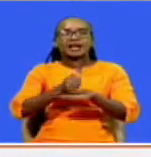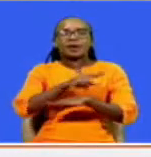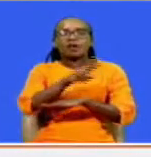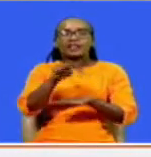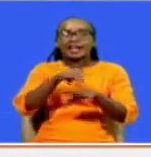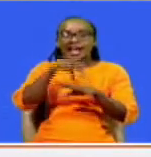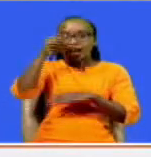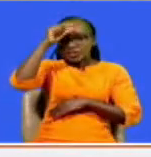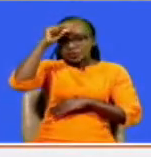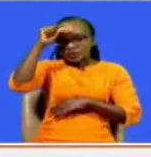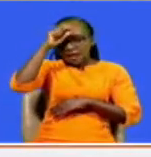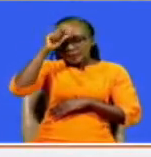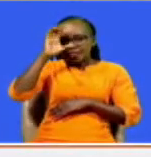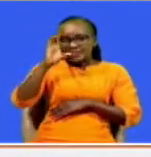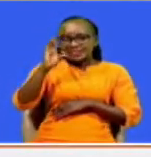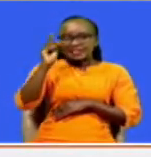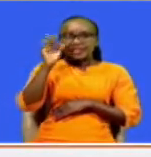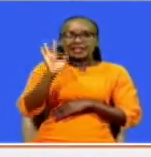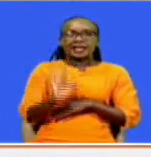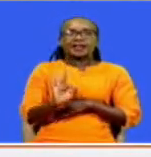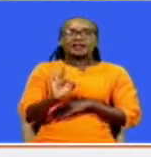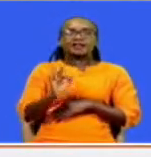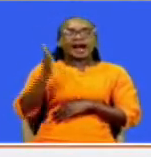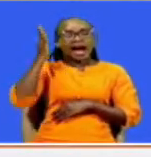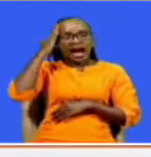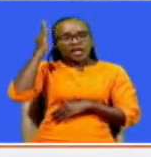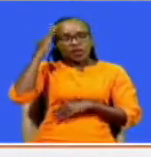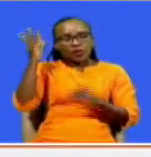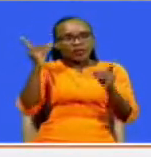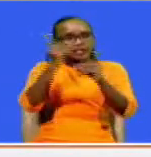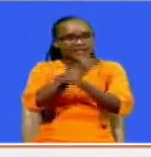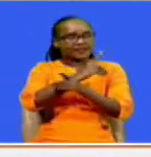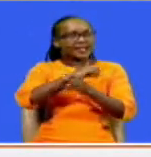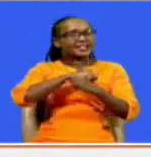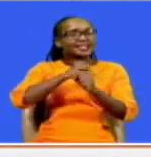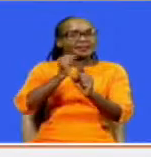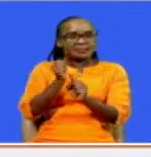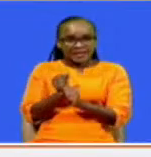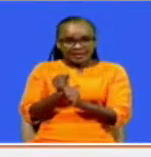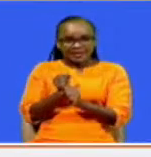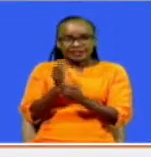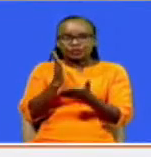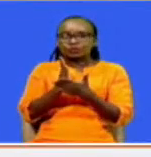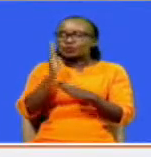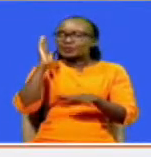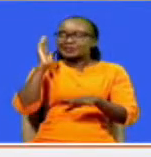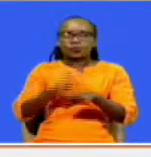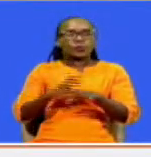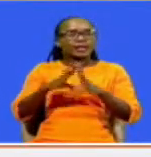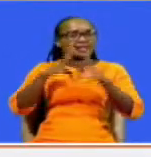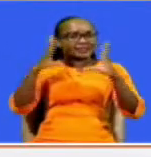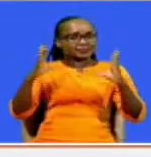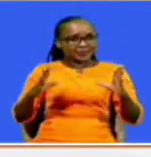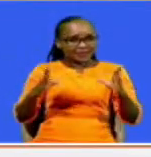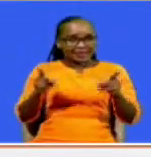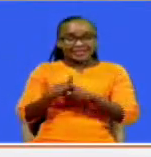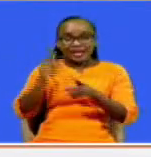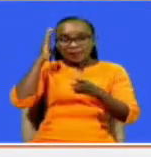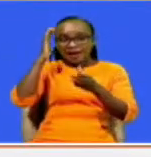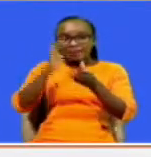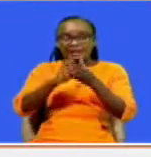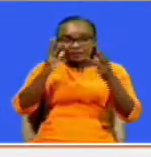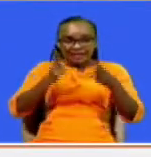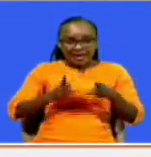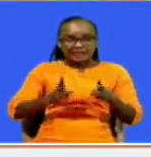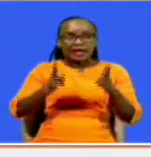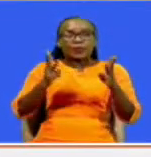national government CDF, I know the difference it makes is monumental. I believe there is a